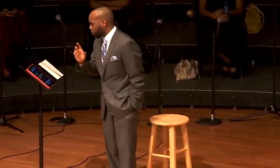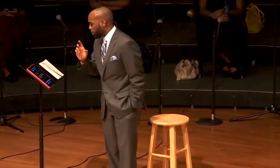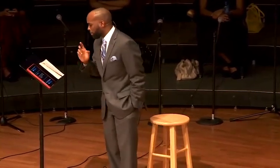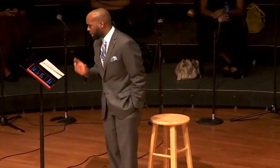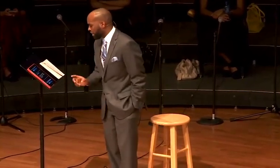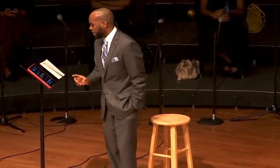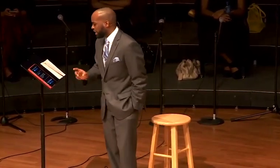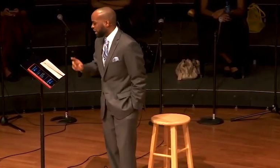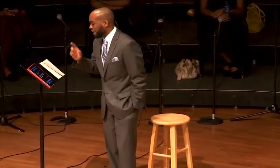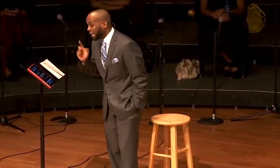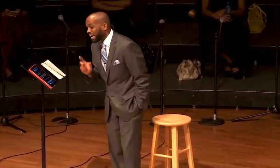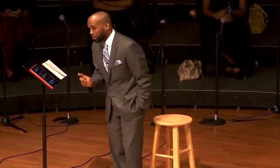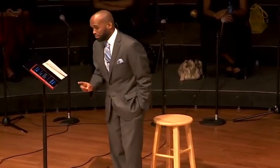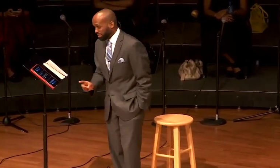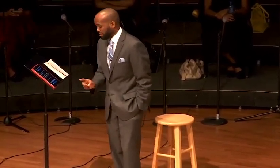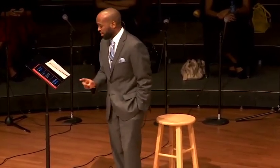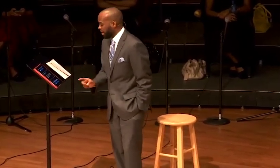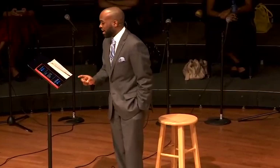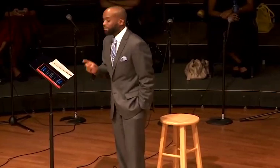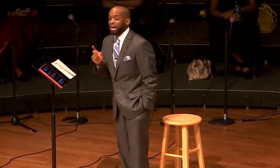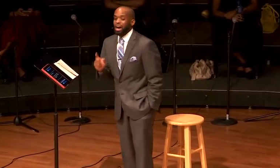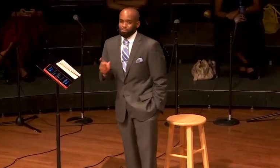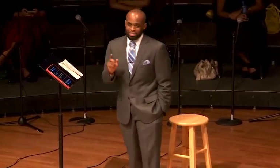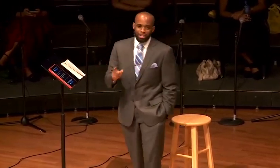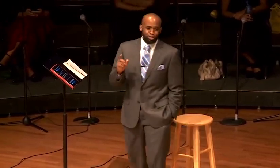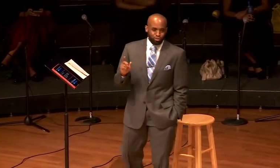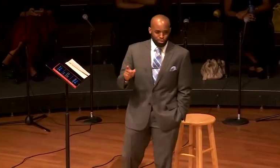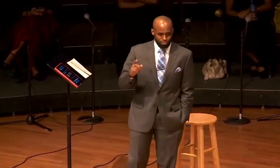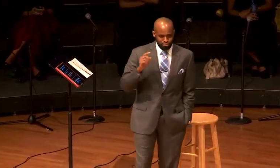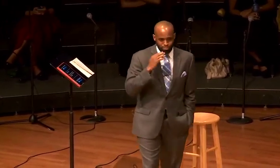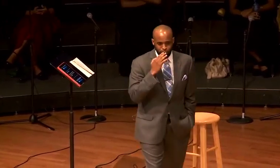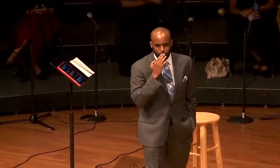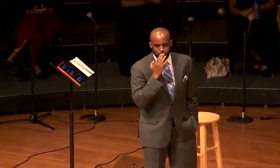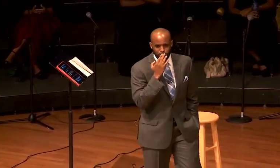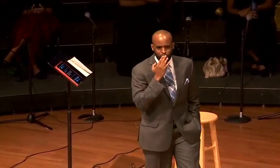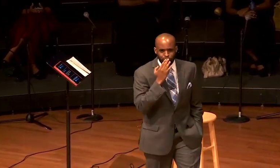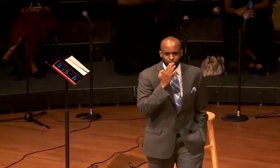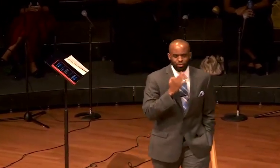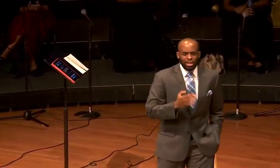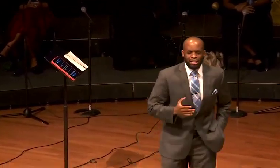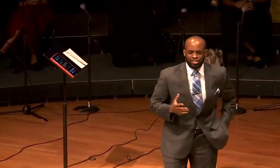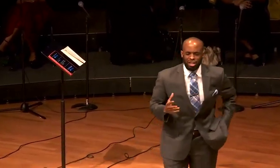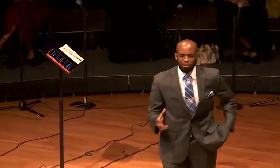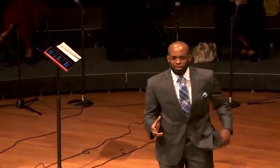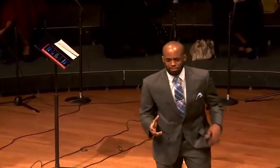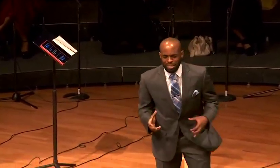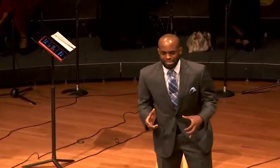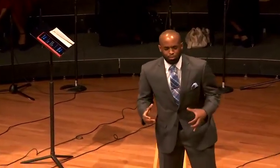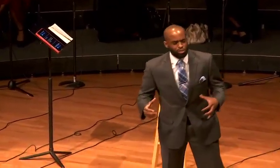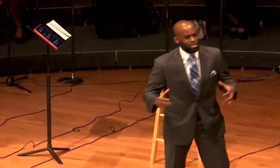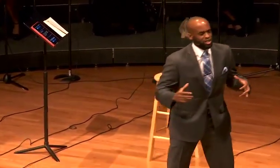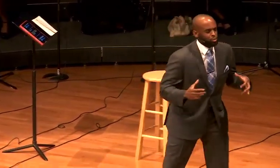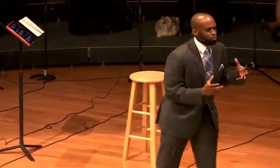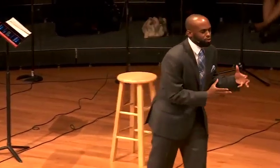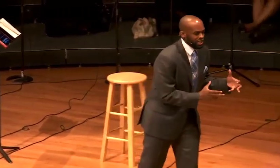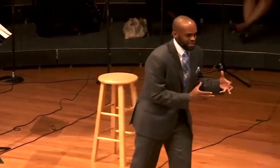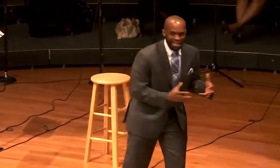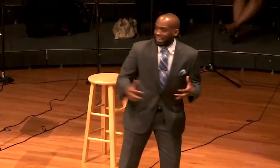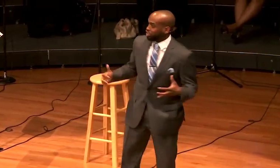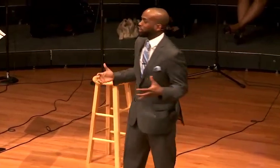now there were many lamps in the upstairs room. Now, some of us may say, well,